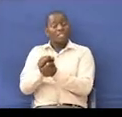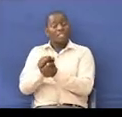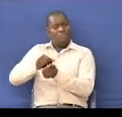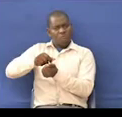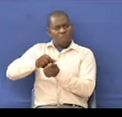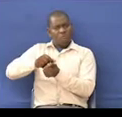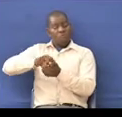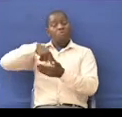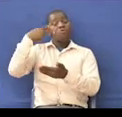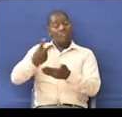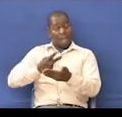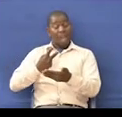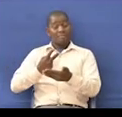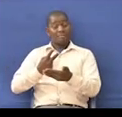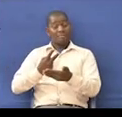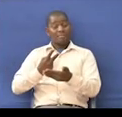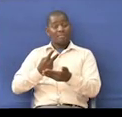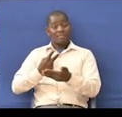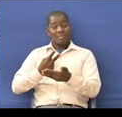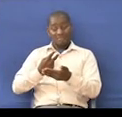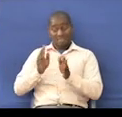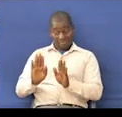turn? Yes, my student?